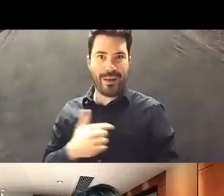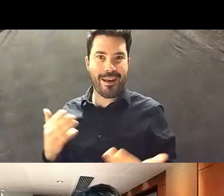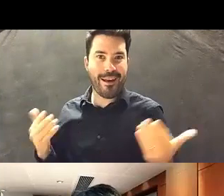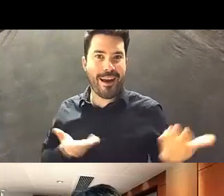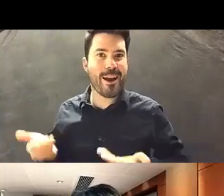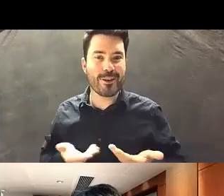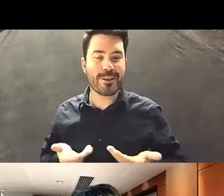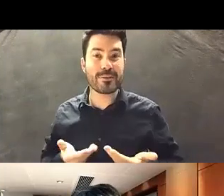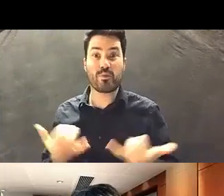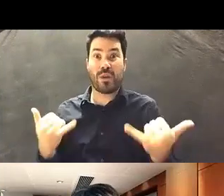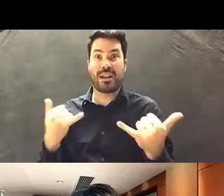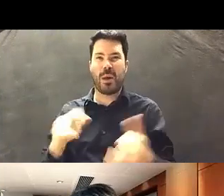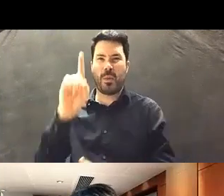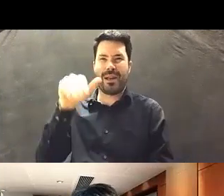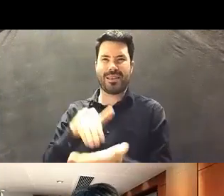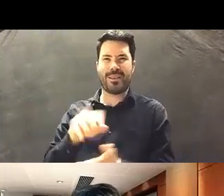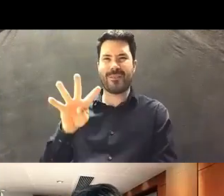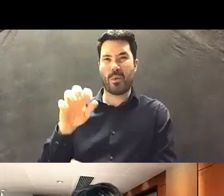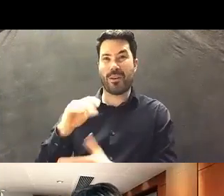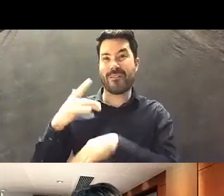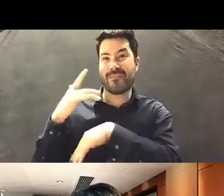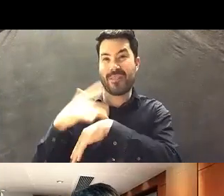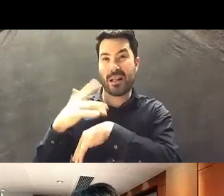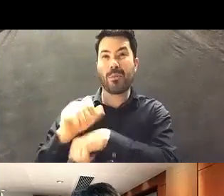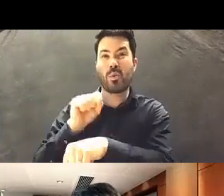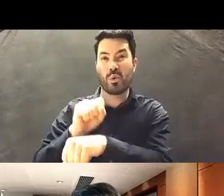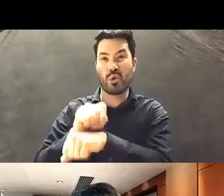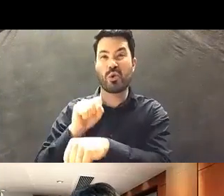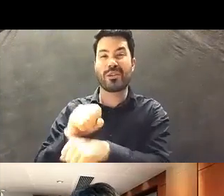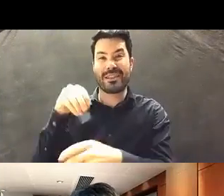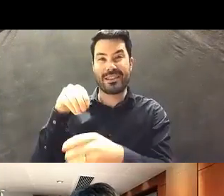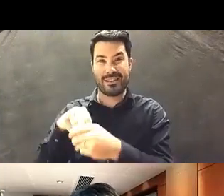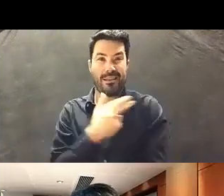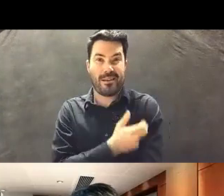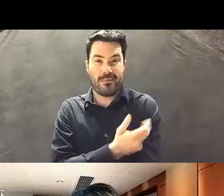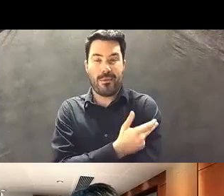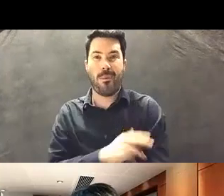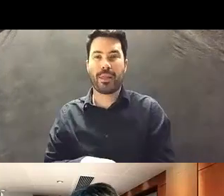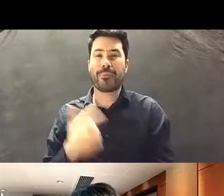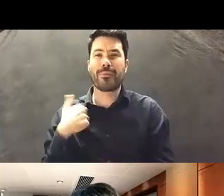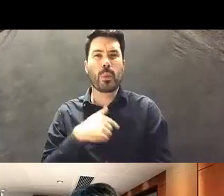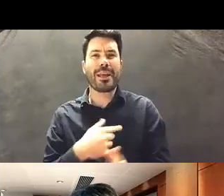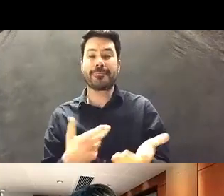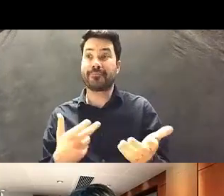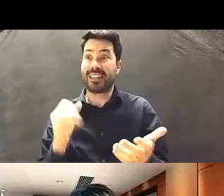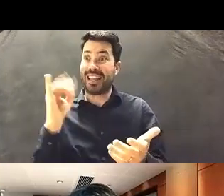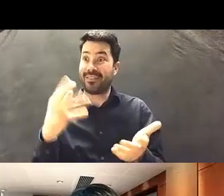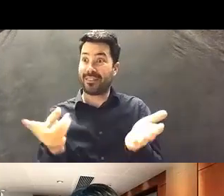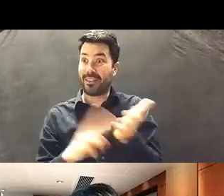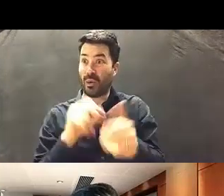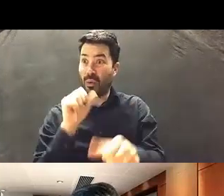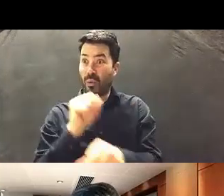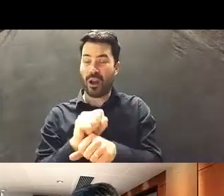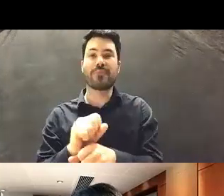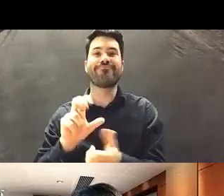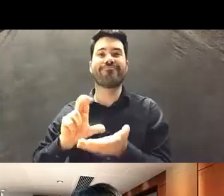open positions across the organization. We're implementing sign-on bonuses for specific positions and